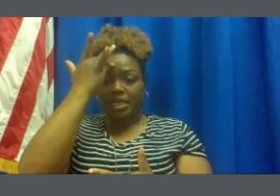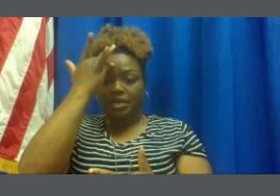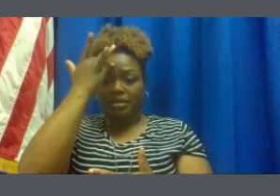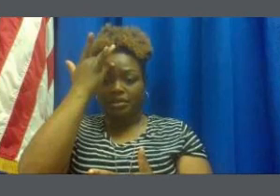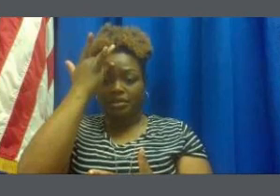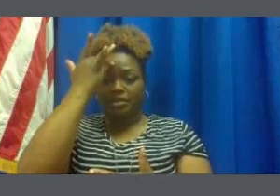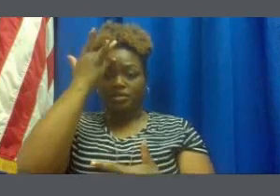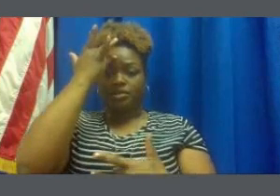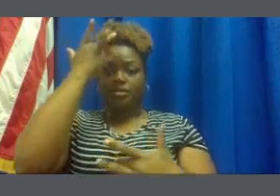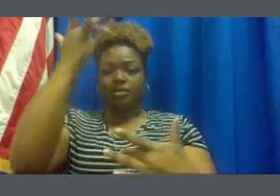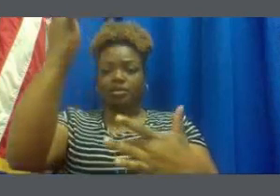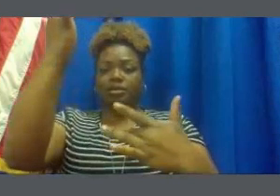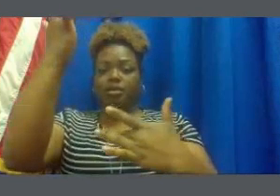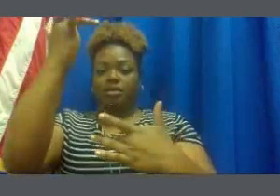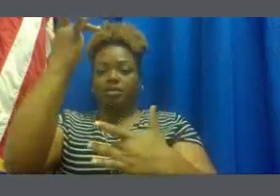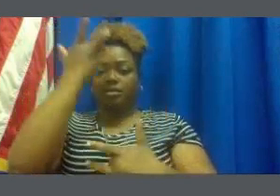Sickly.